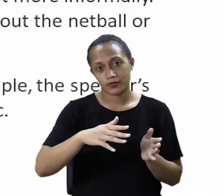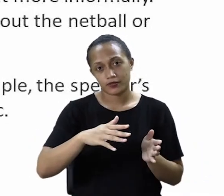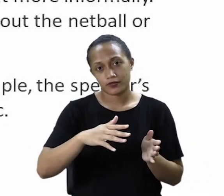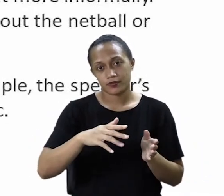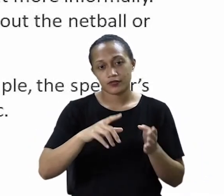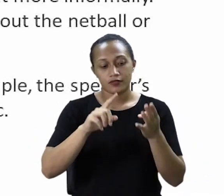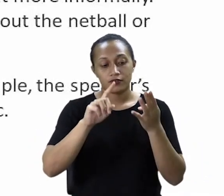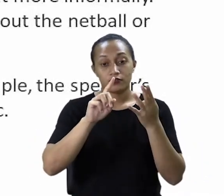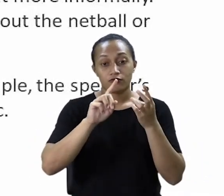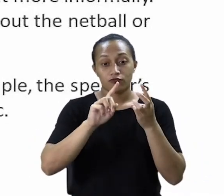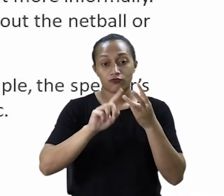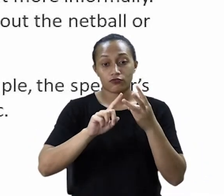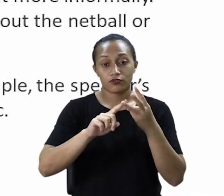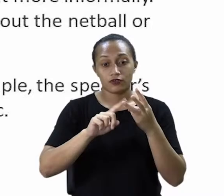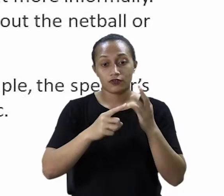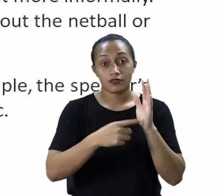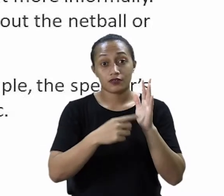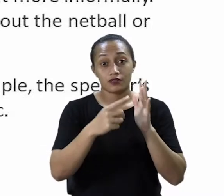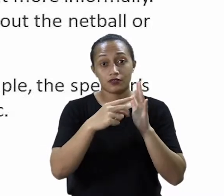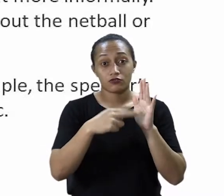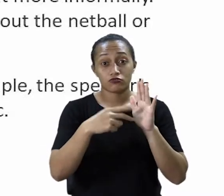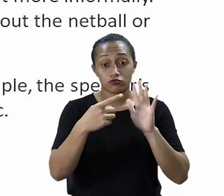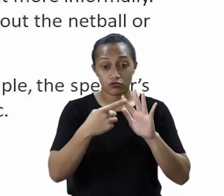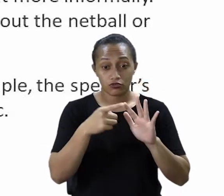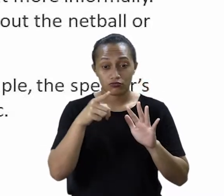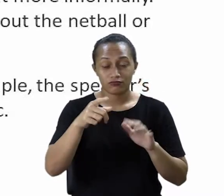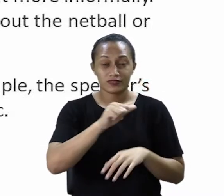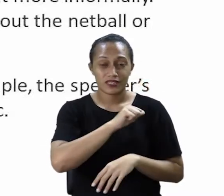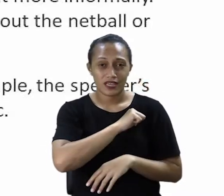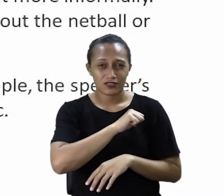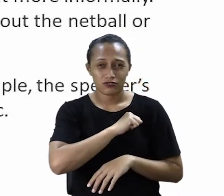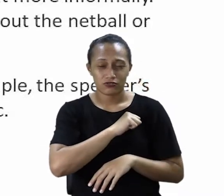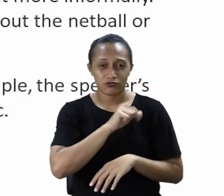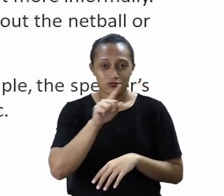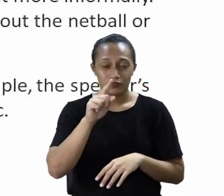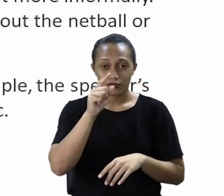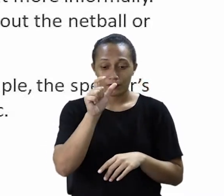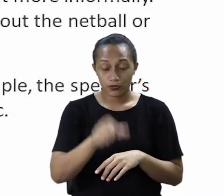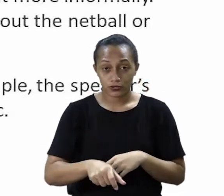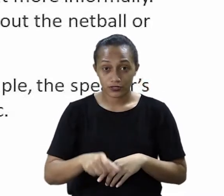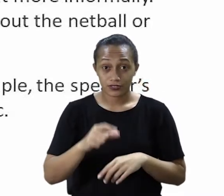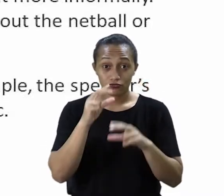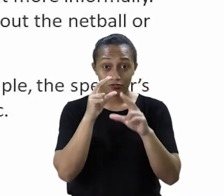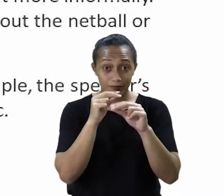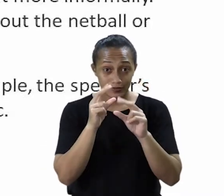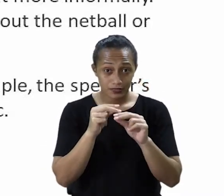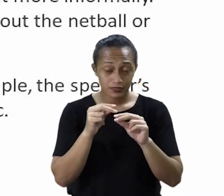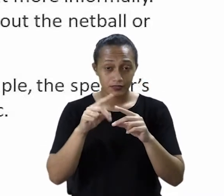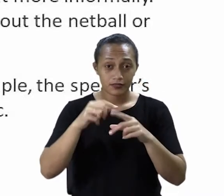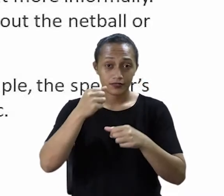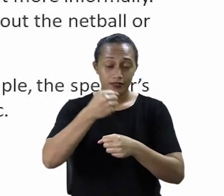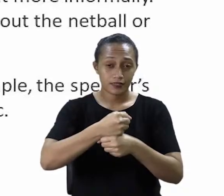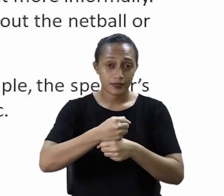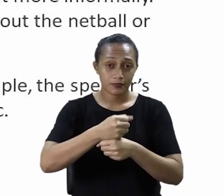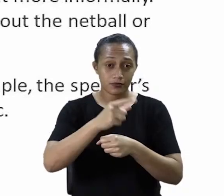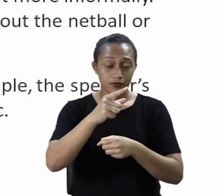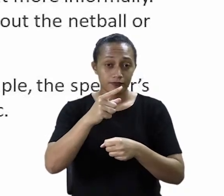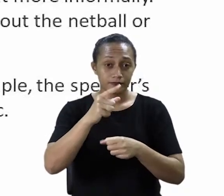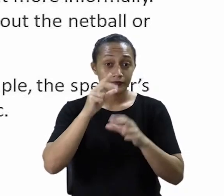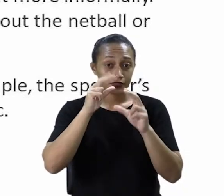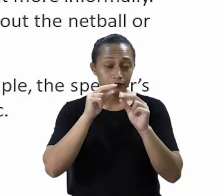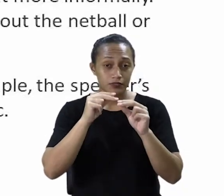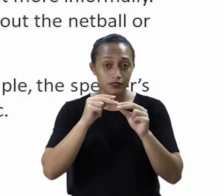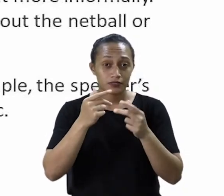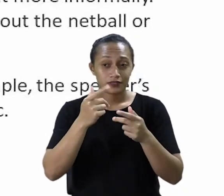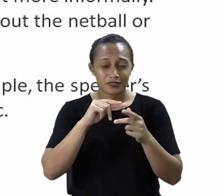Tone. Tone is the general attitude of a speaker. For example, the speaker's tone can